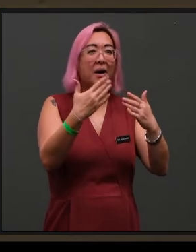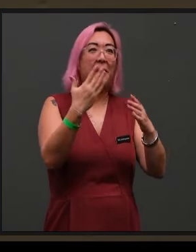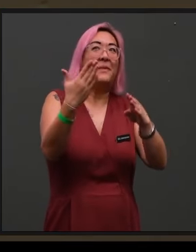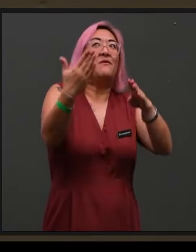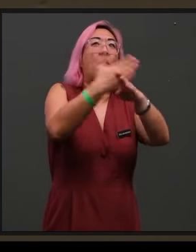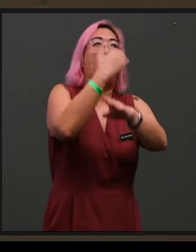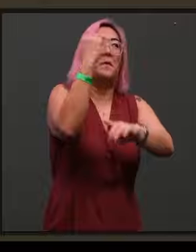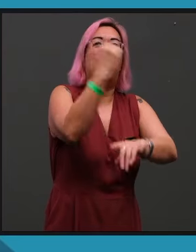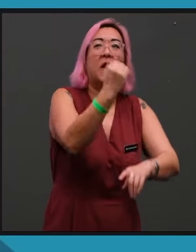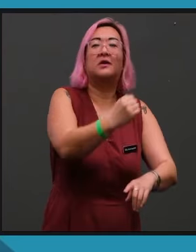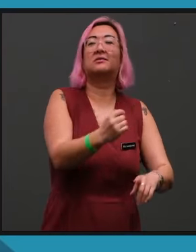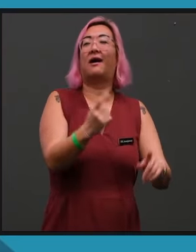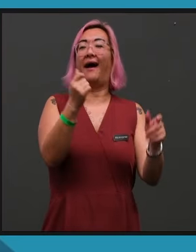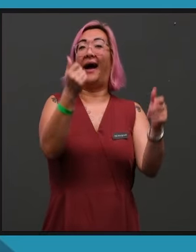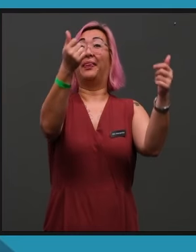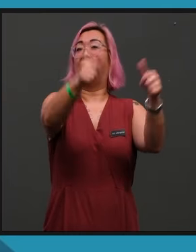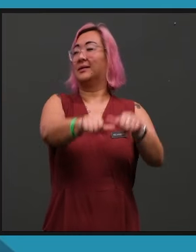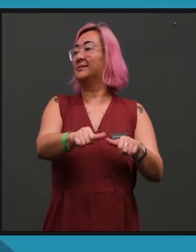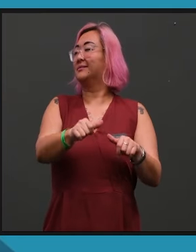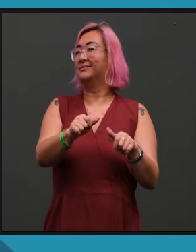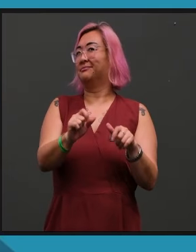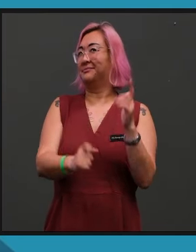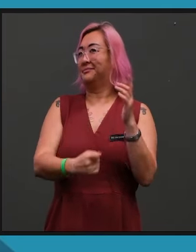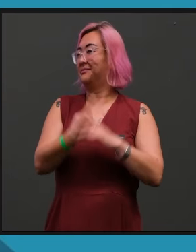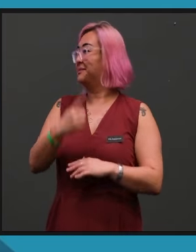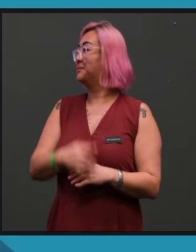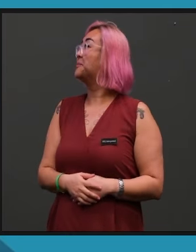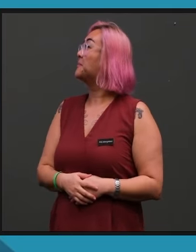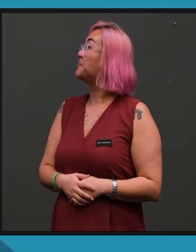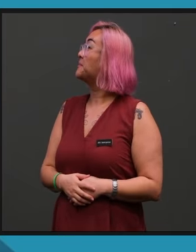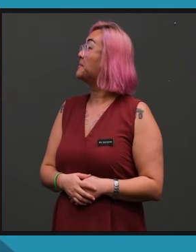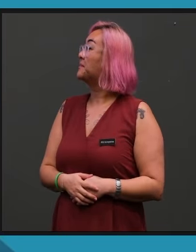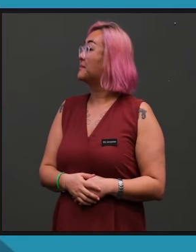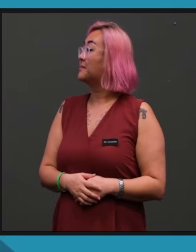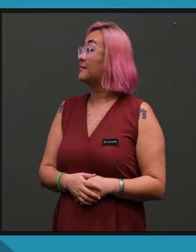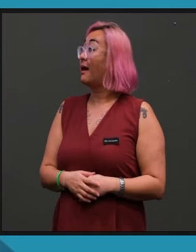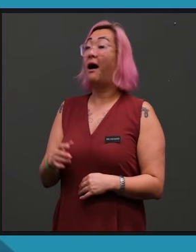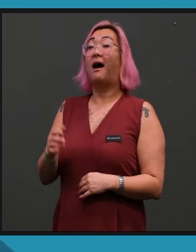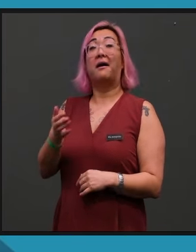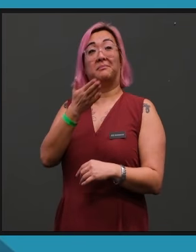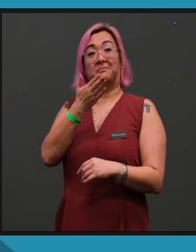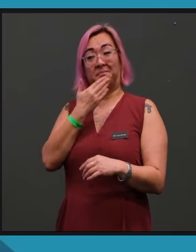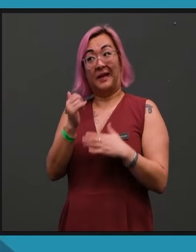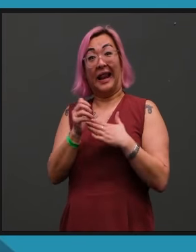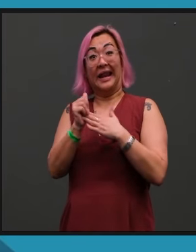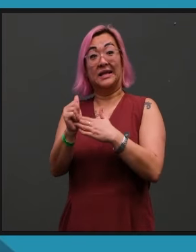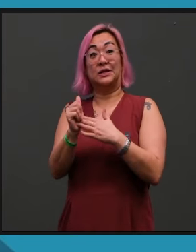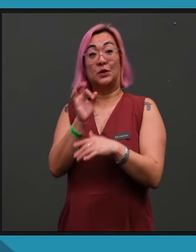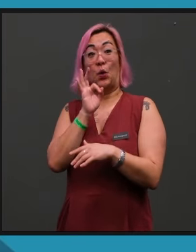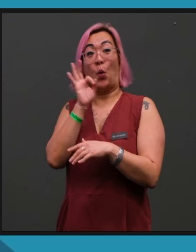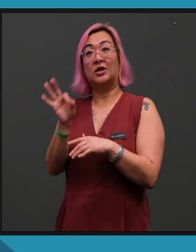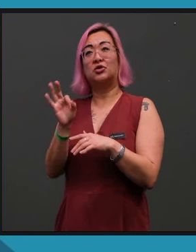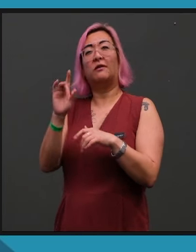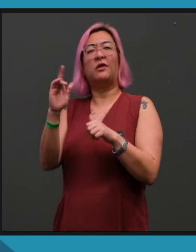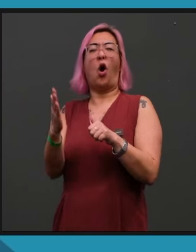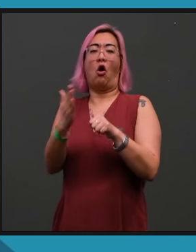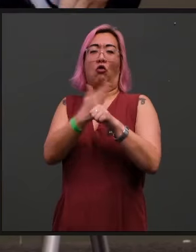in the end, yeah. So I think that takes us nicely to the origins. So